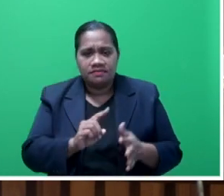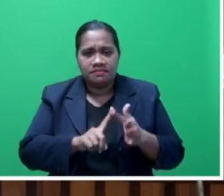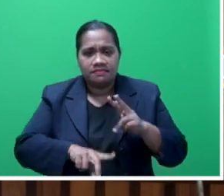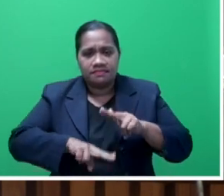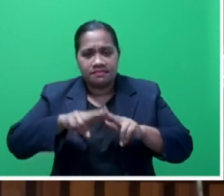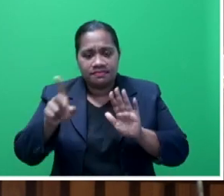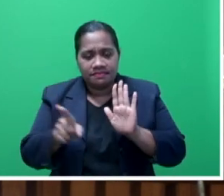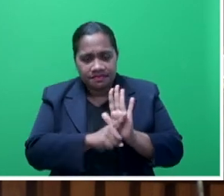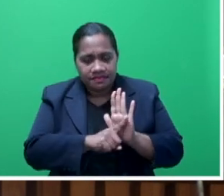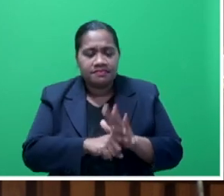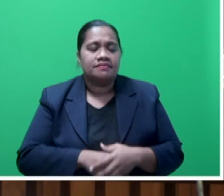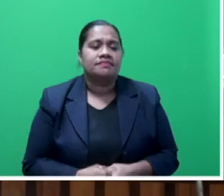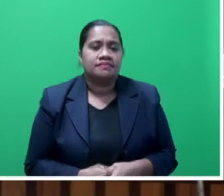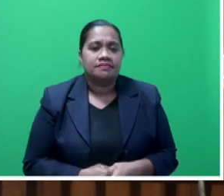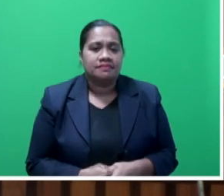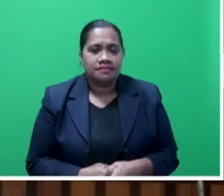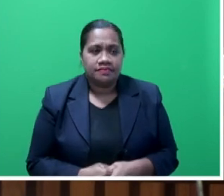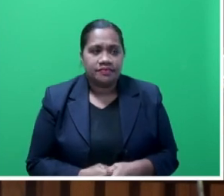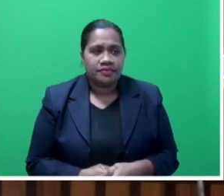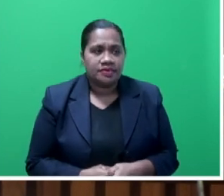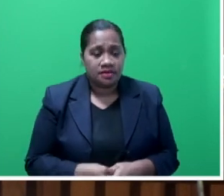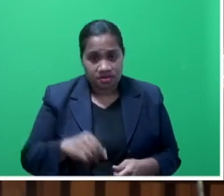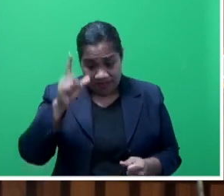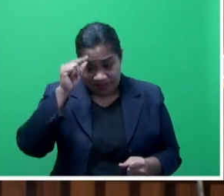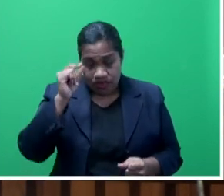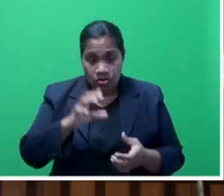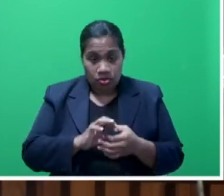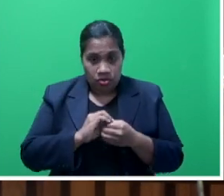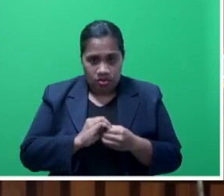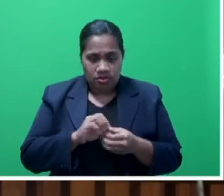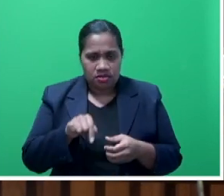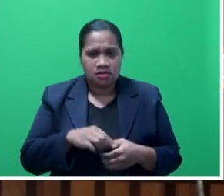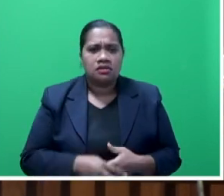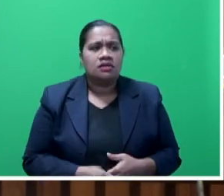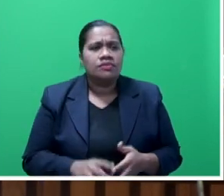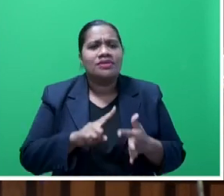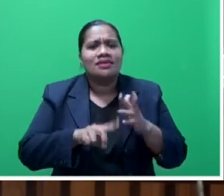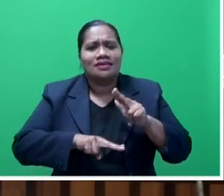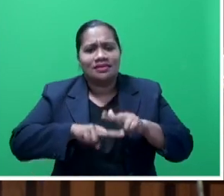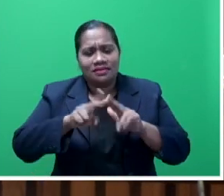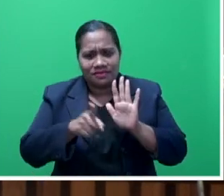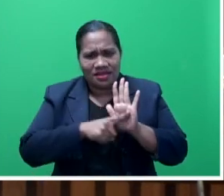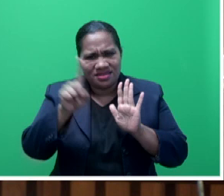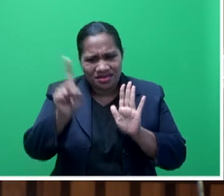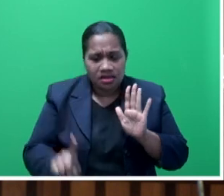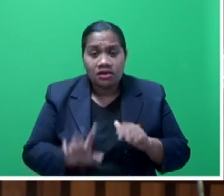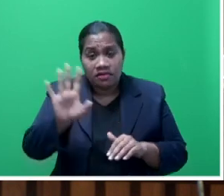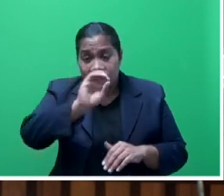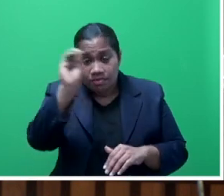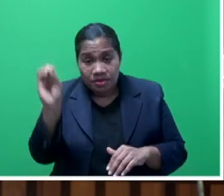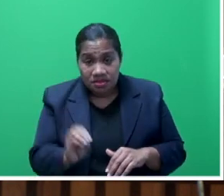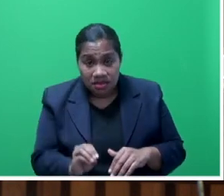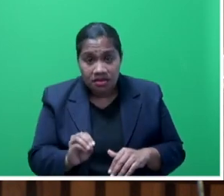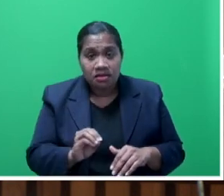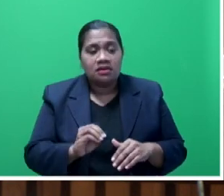still owns 51% of EFL. 5% are held by Fijian citizens. Anybody that's watching now